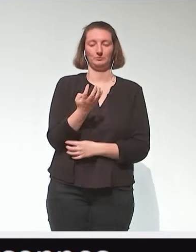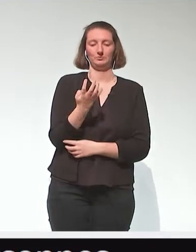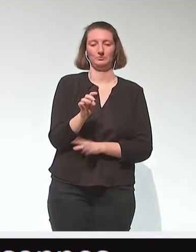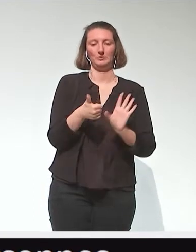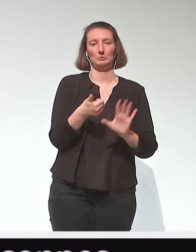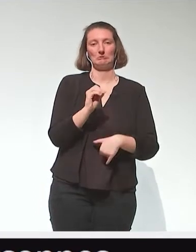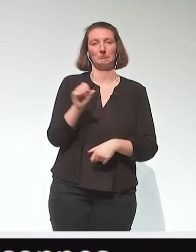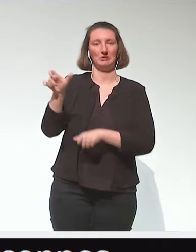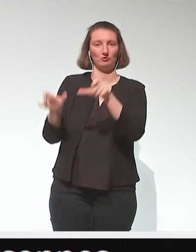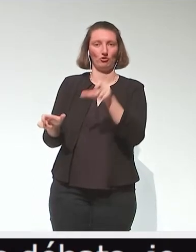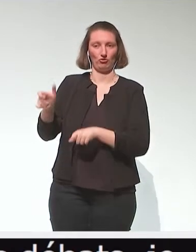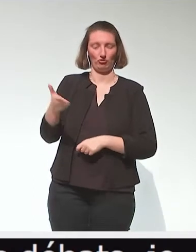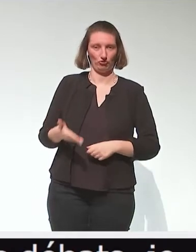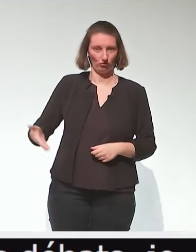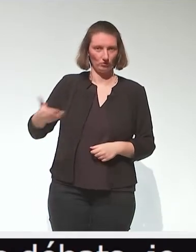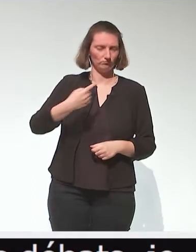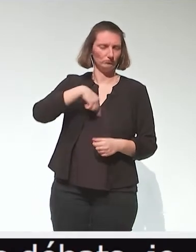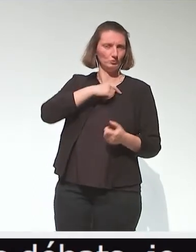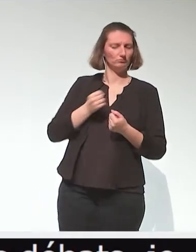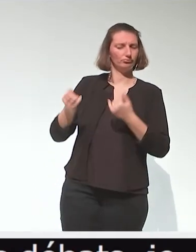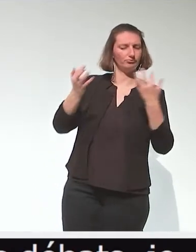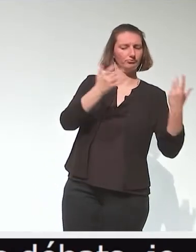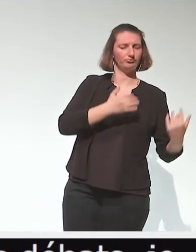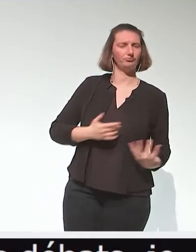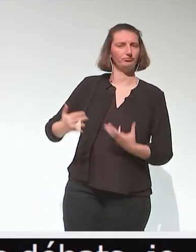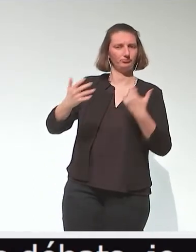disabilities, and about only